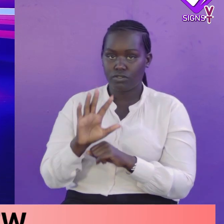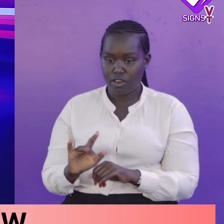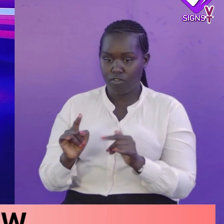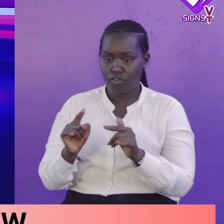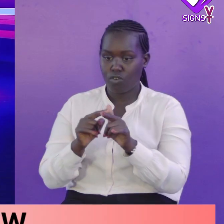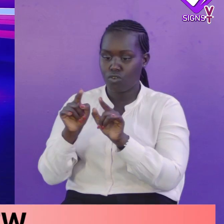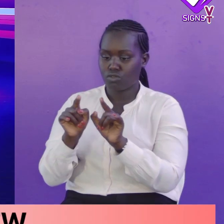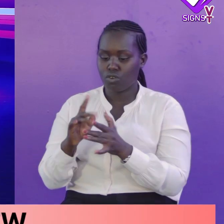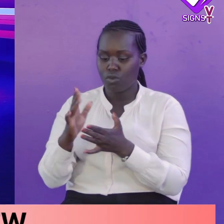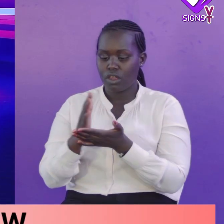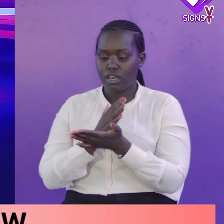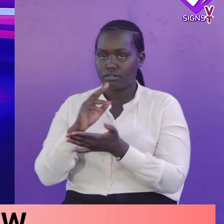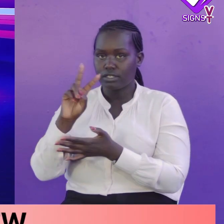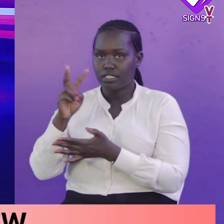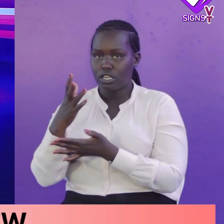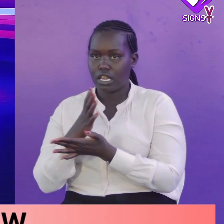part,